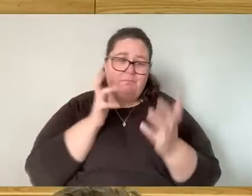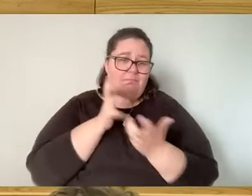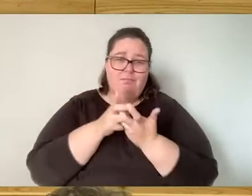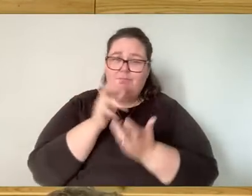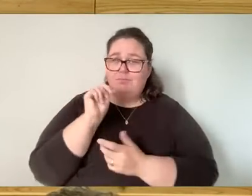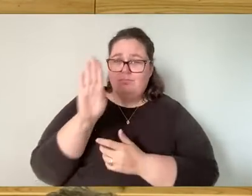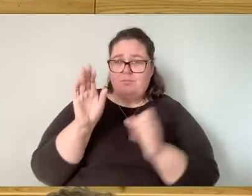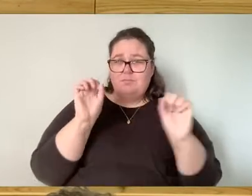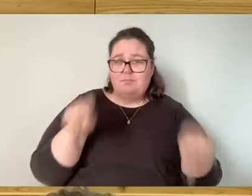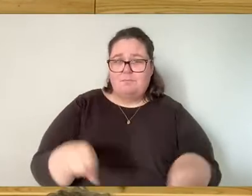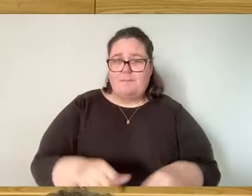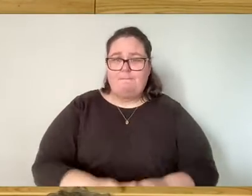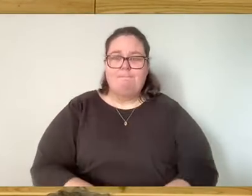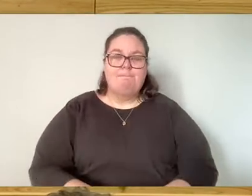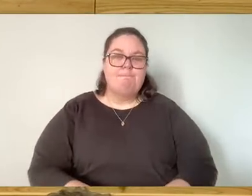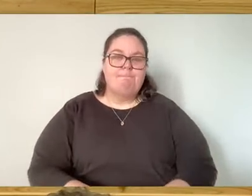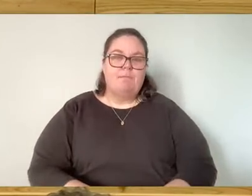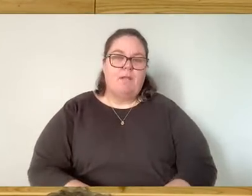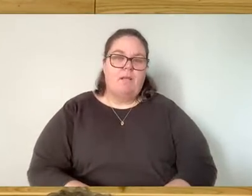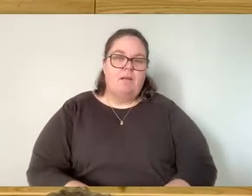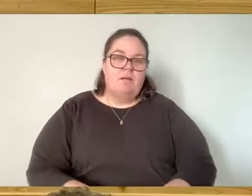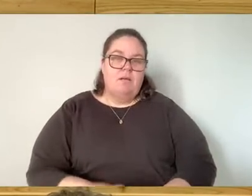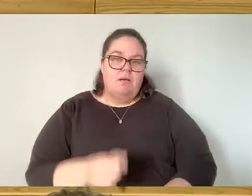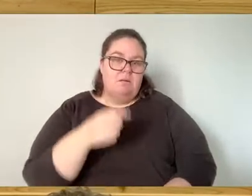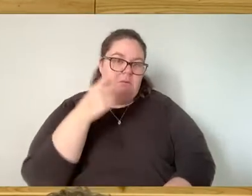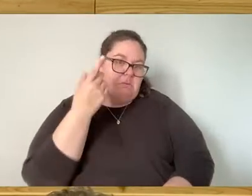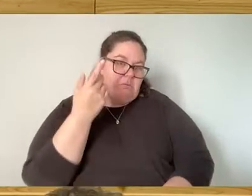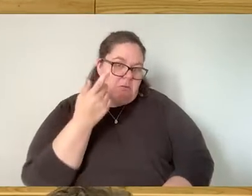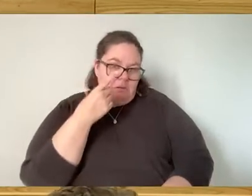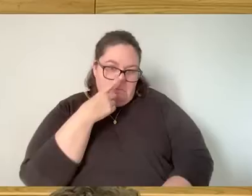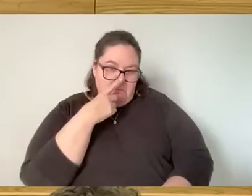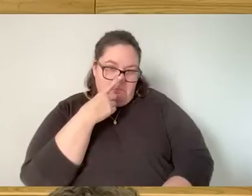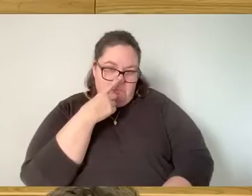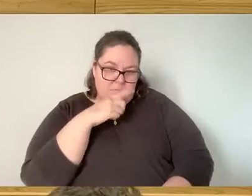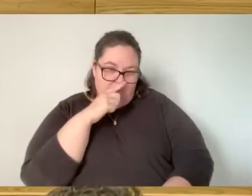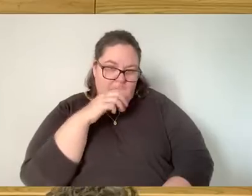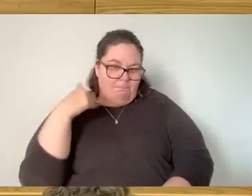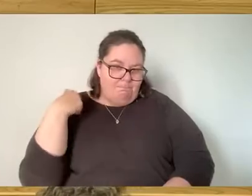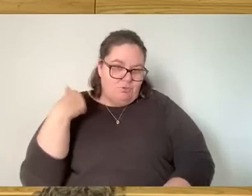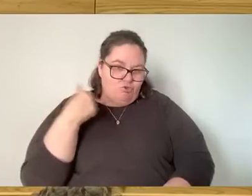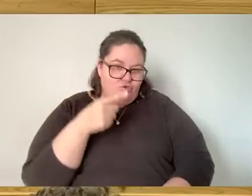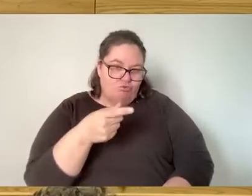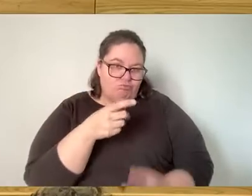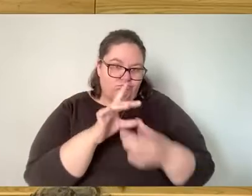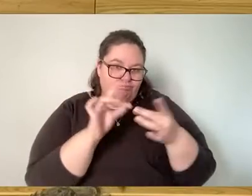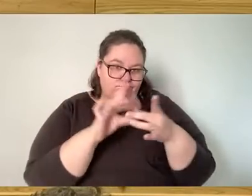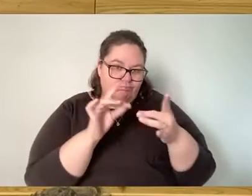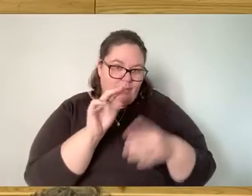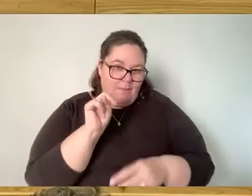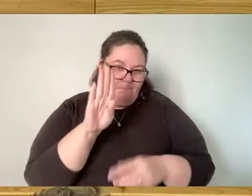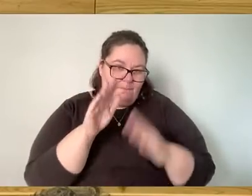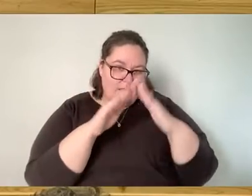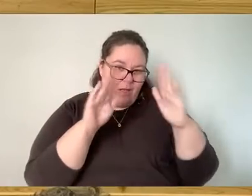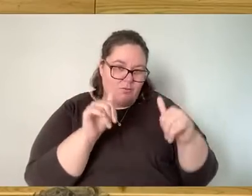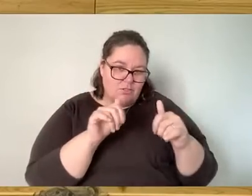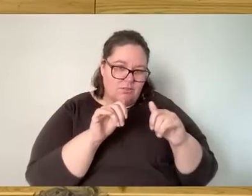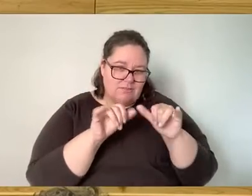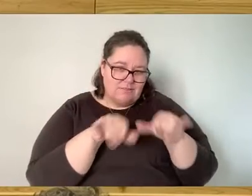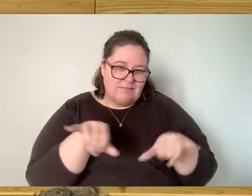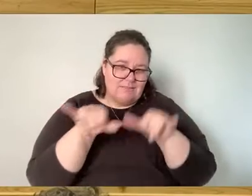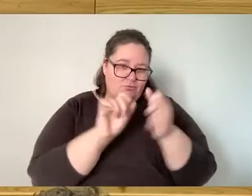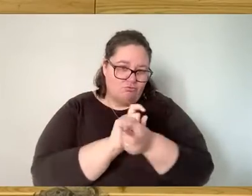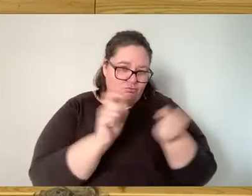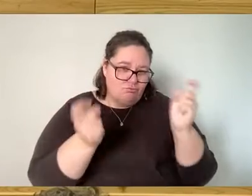I wonder if the minister could comment about NB housing in particular. Will there be changes to the standards by which NB